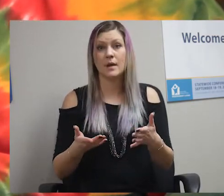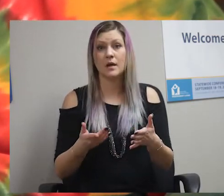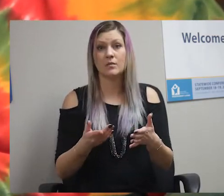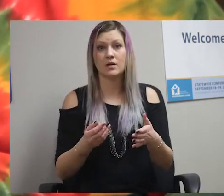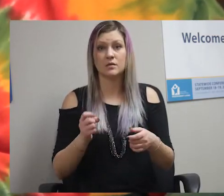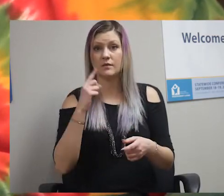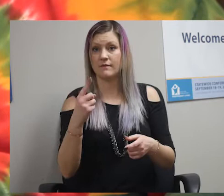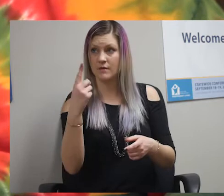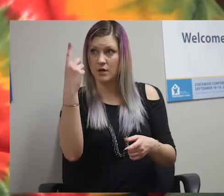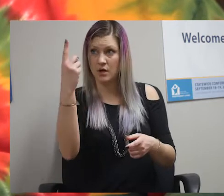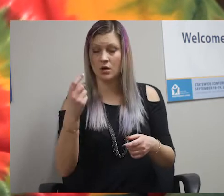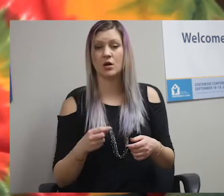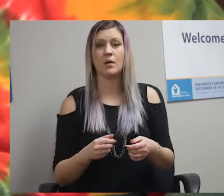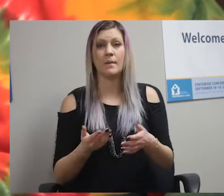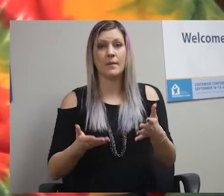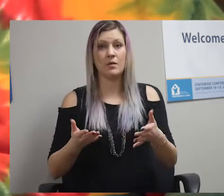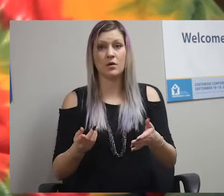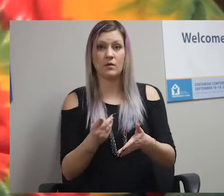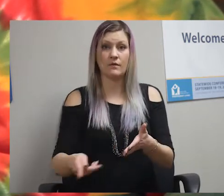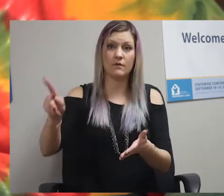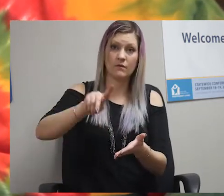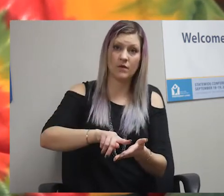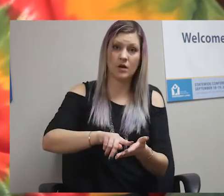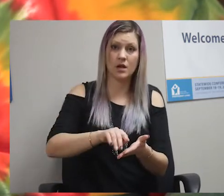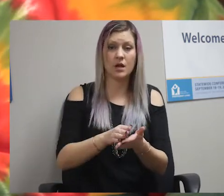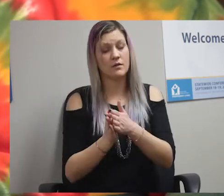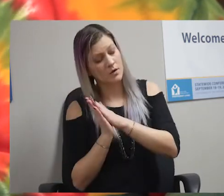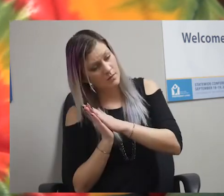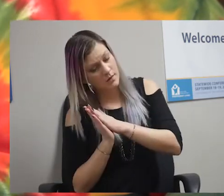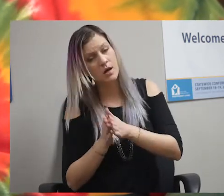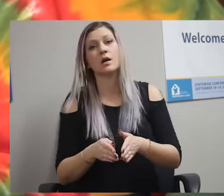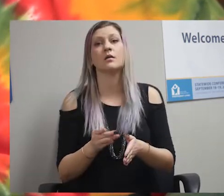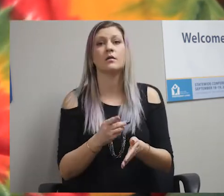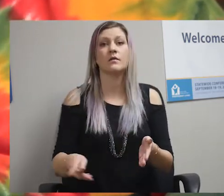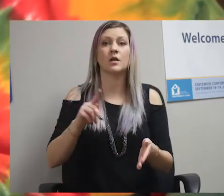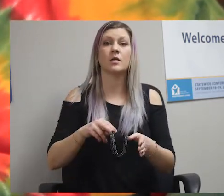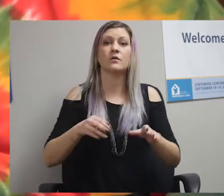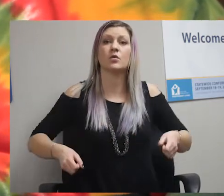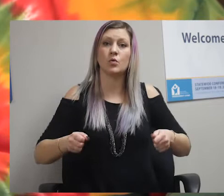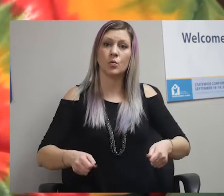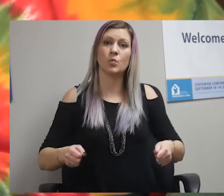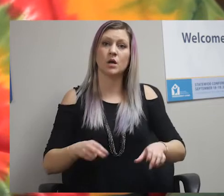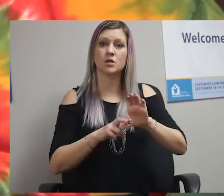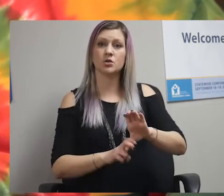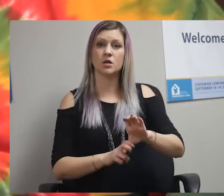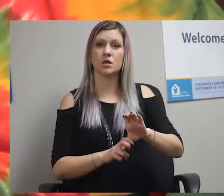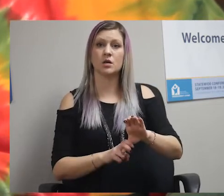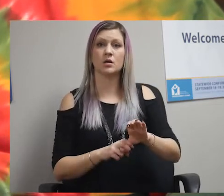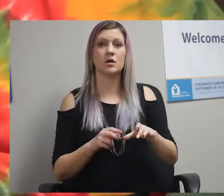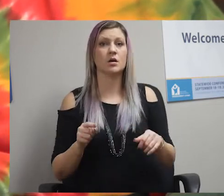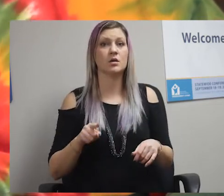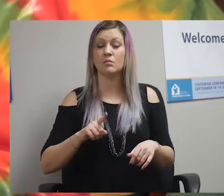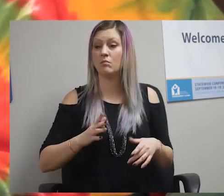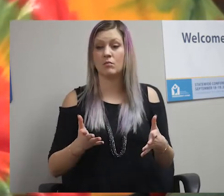there's a fire, you've fallen out of bed, fallen out of your wheelchair. So all I have to